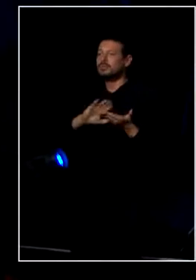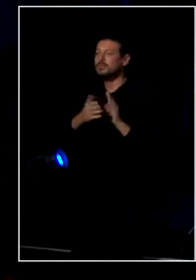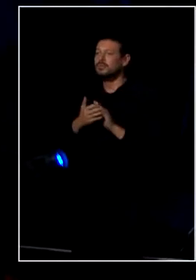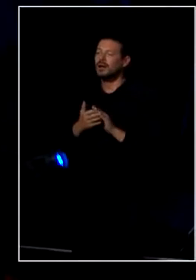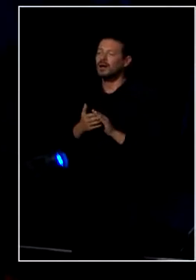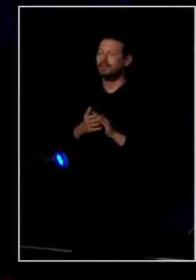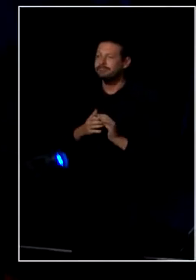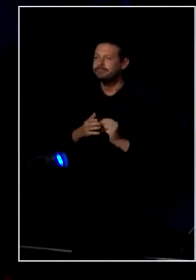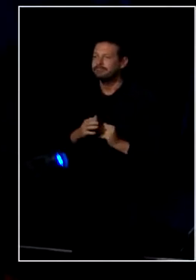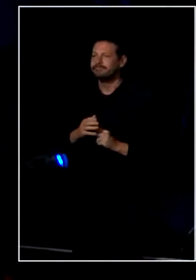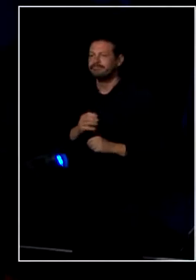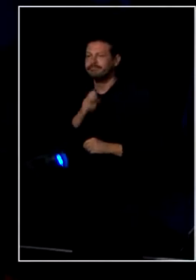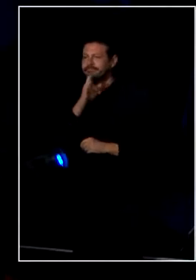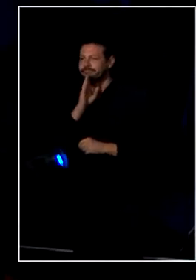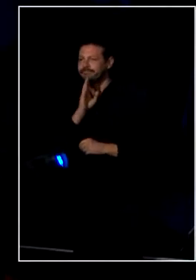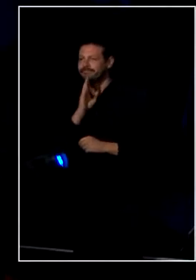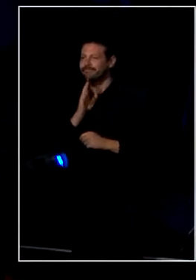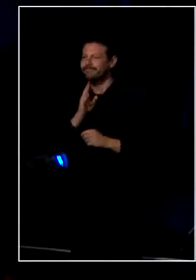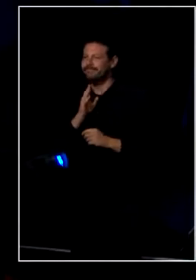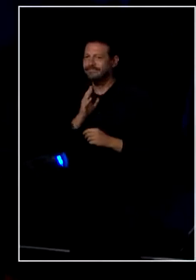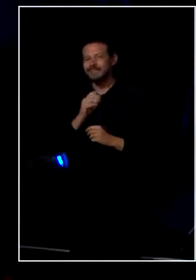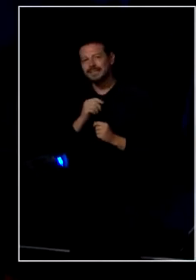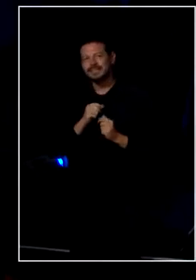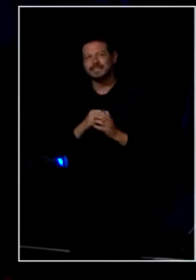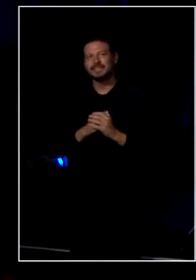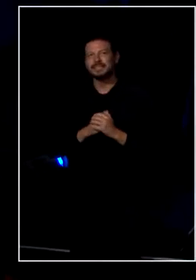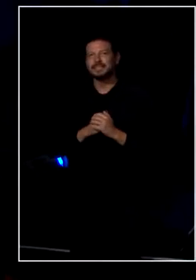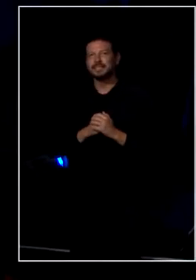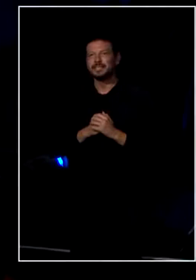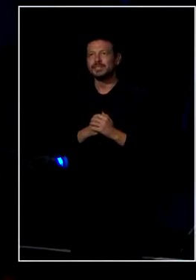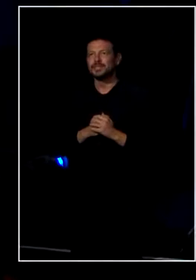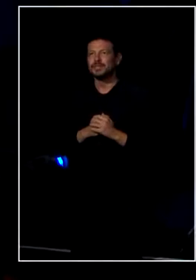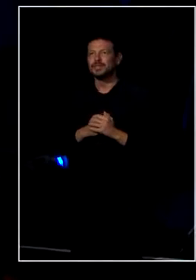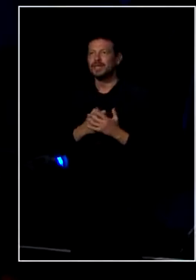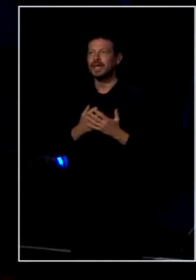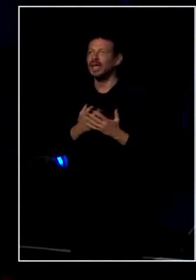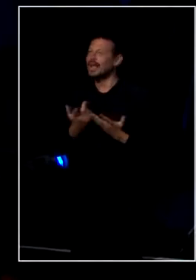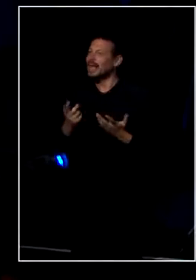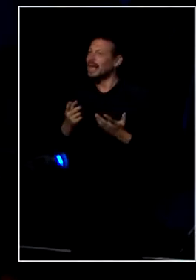People might not think that, but you can't fight